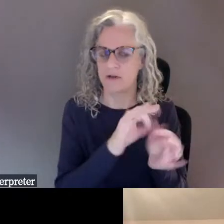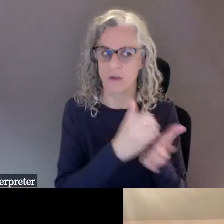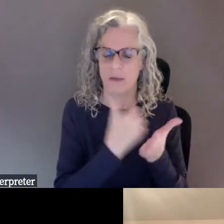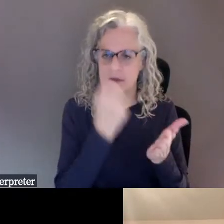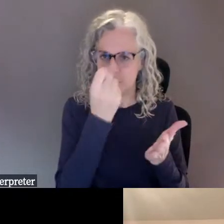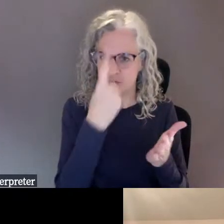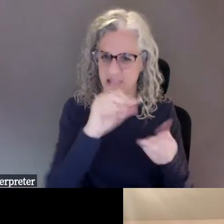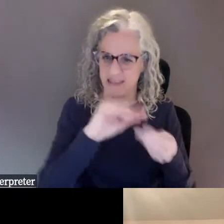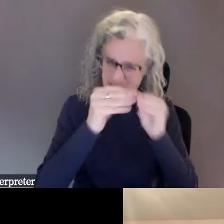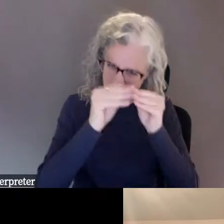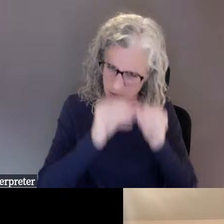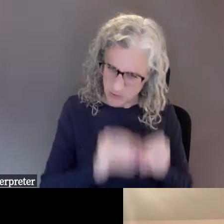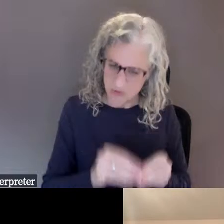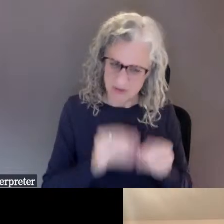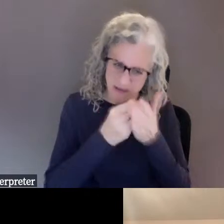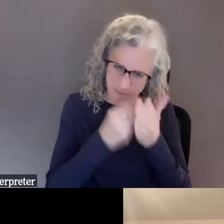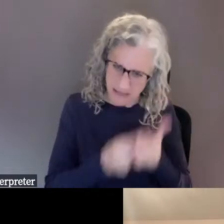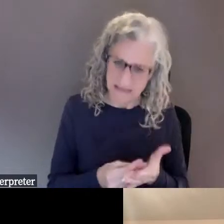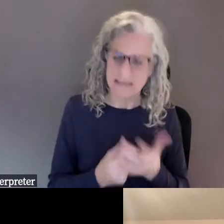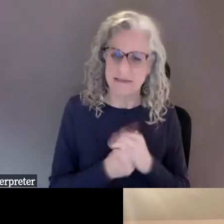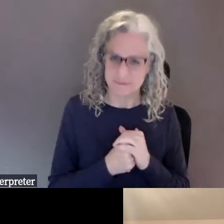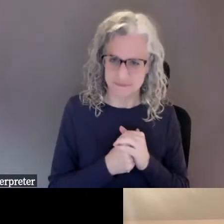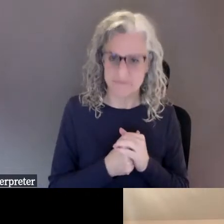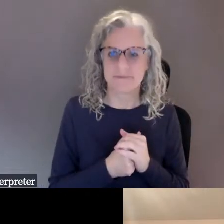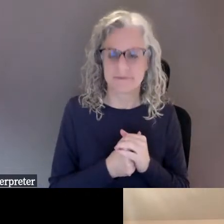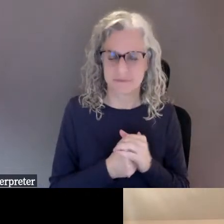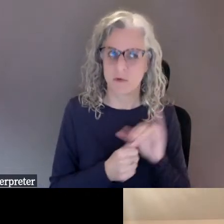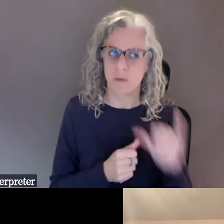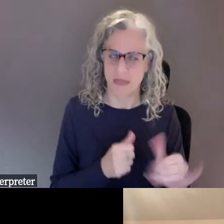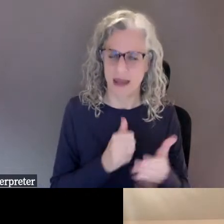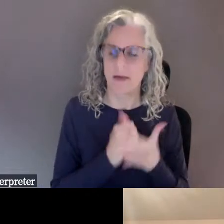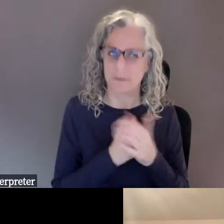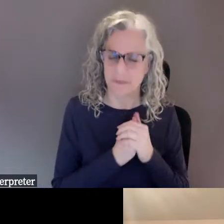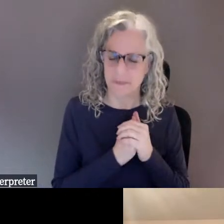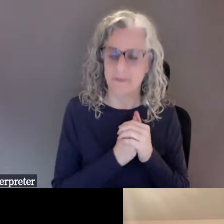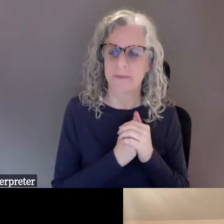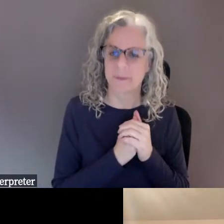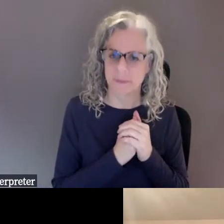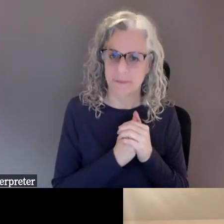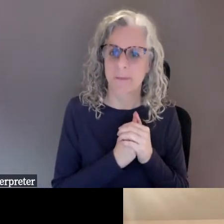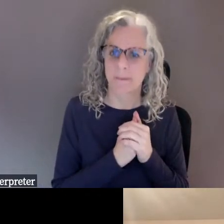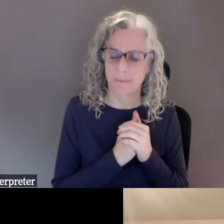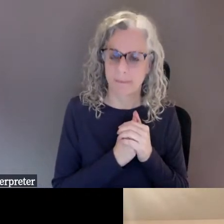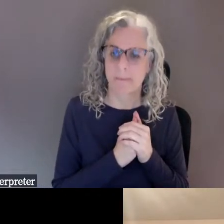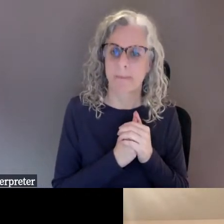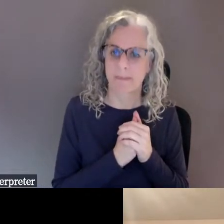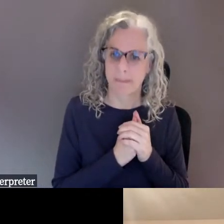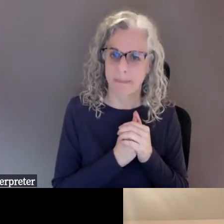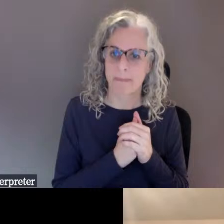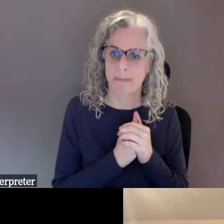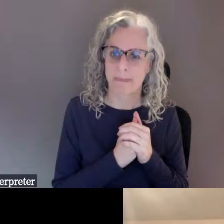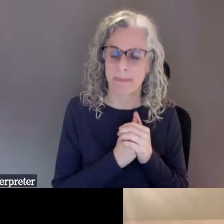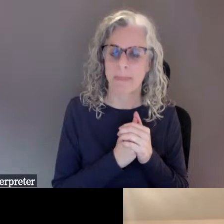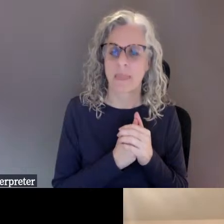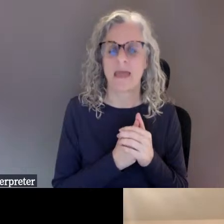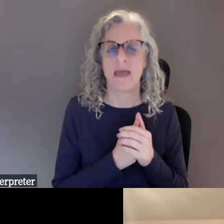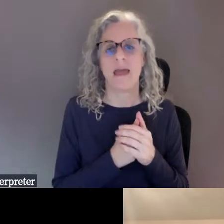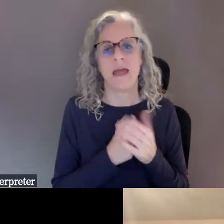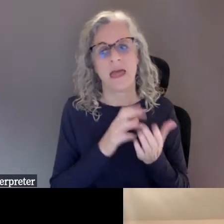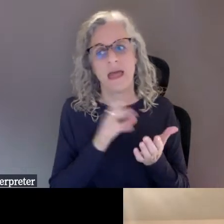numbers. And so that's really helpful. And then, we always want